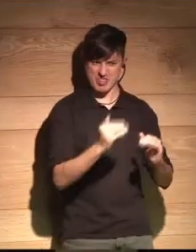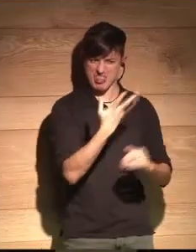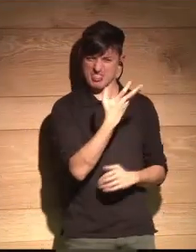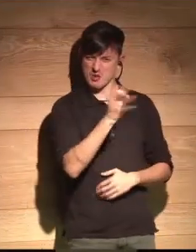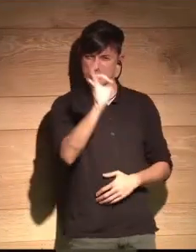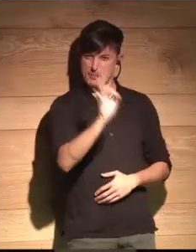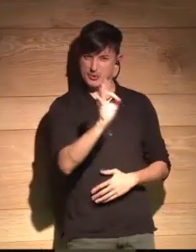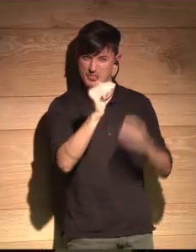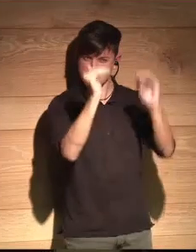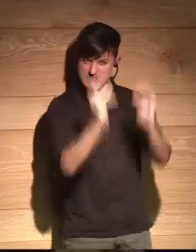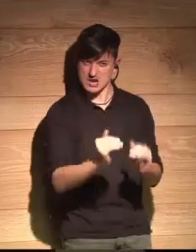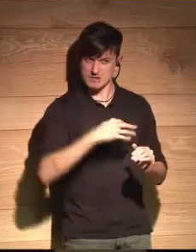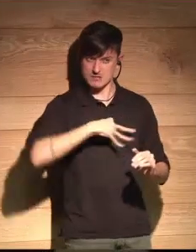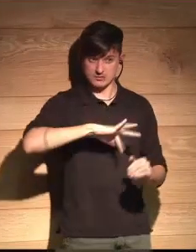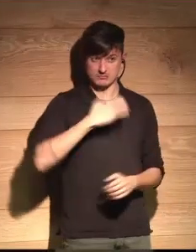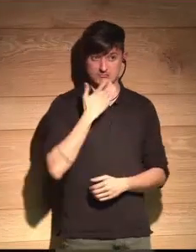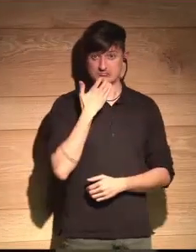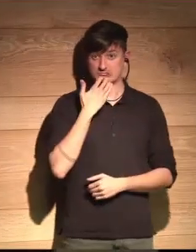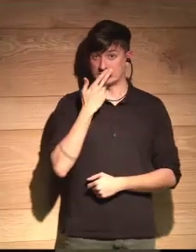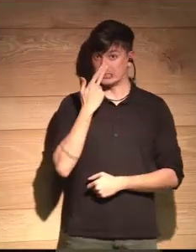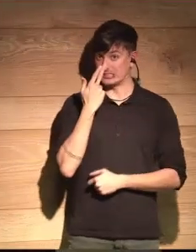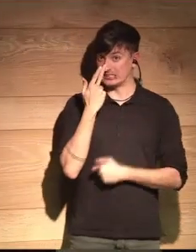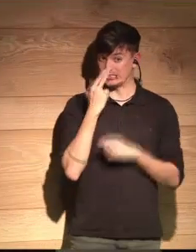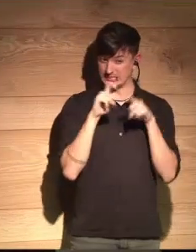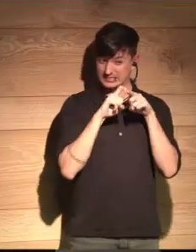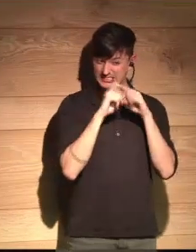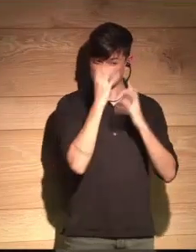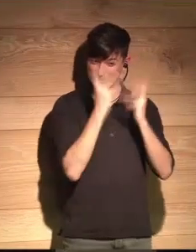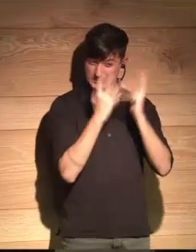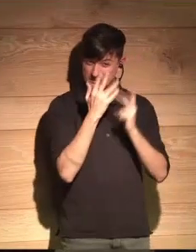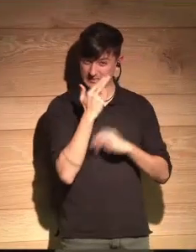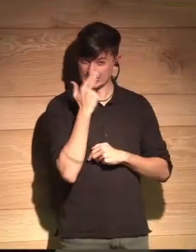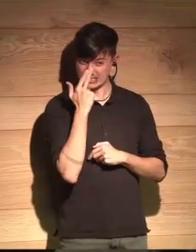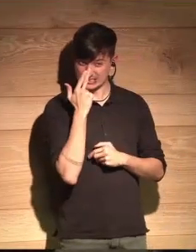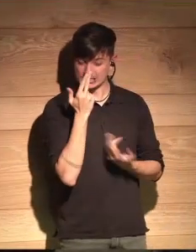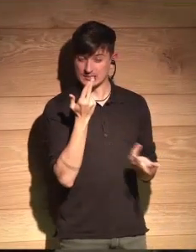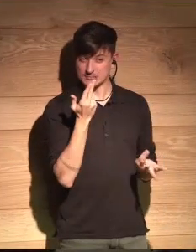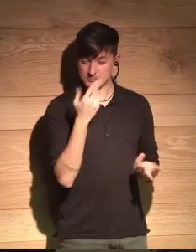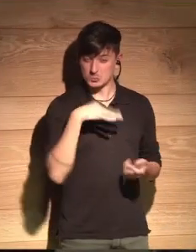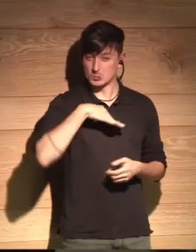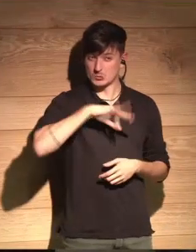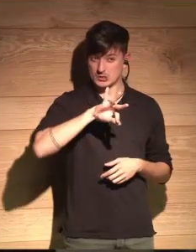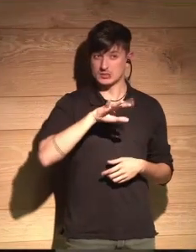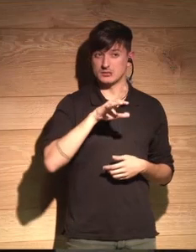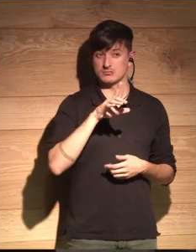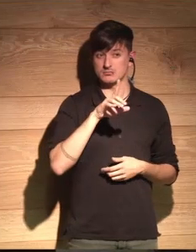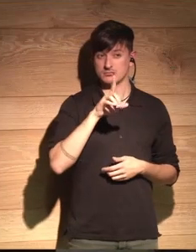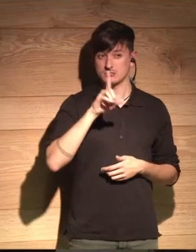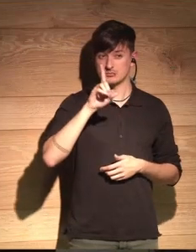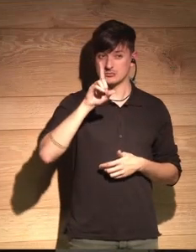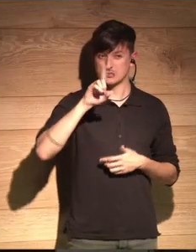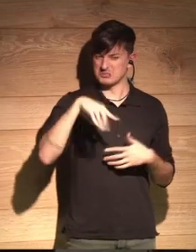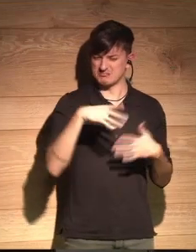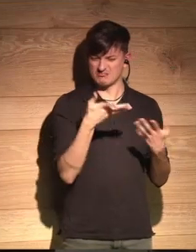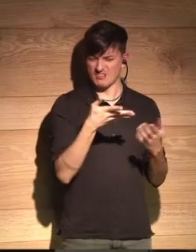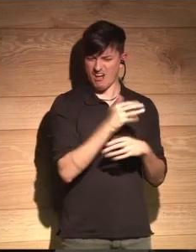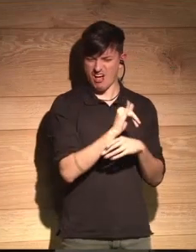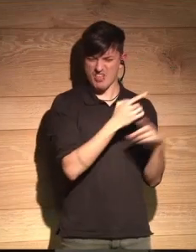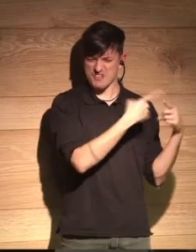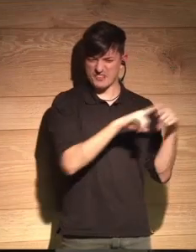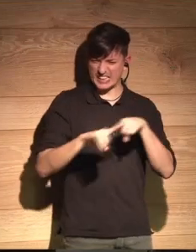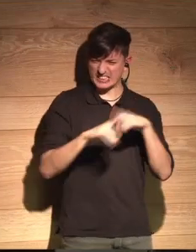Again, if you're interested in the mathematics, we use this also with shareability networks, a similar approach to the previous one, and it